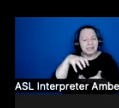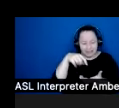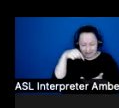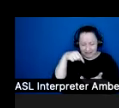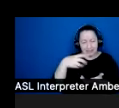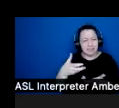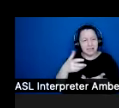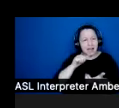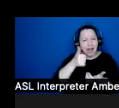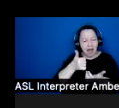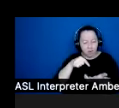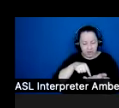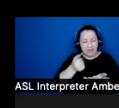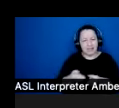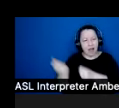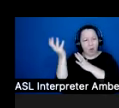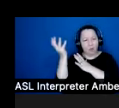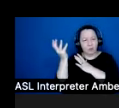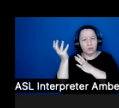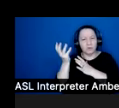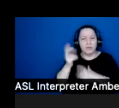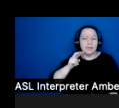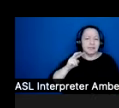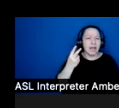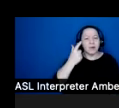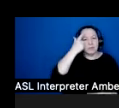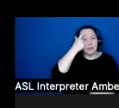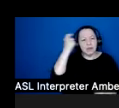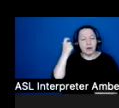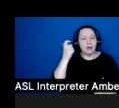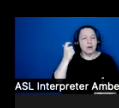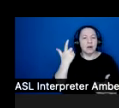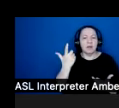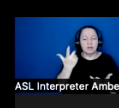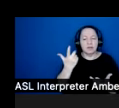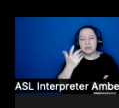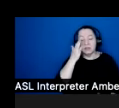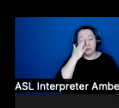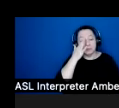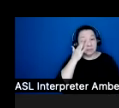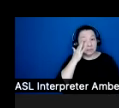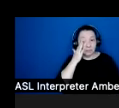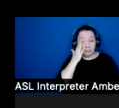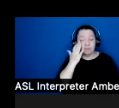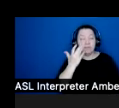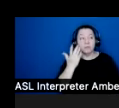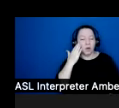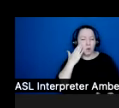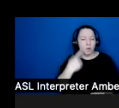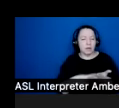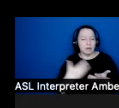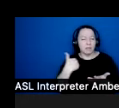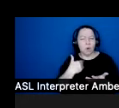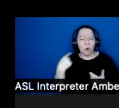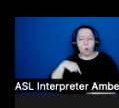get rid of that secondary victim? I know I talked about that before, that we are secondary